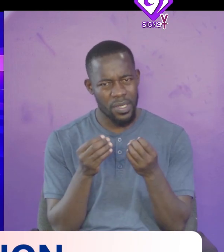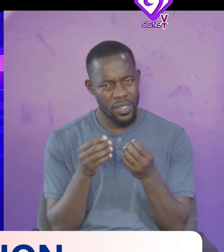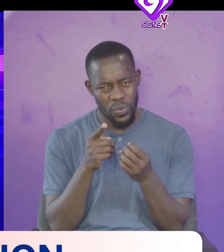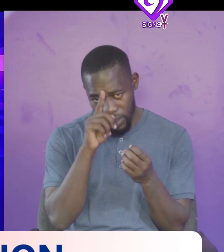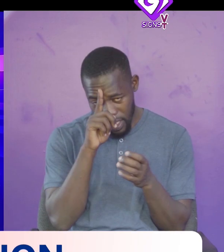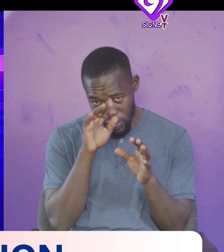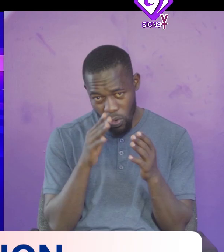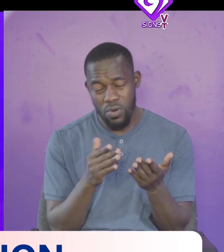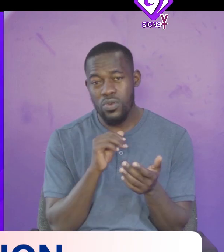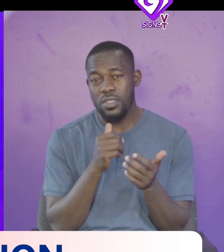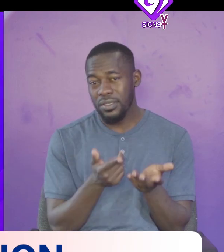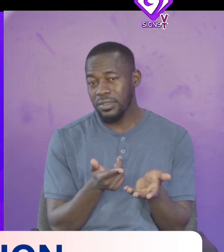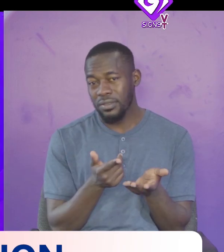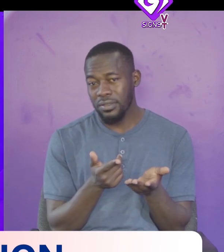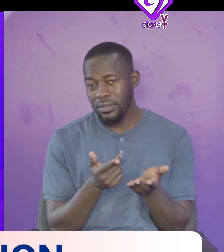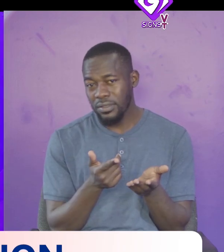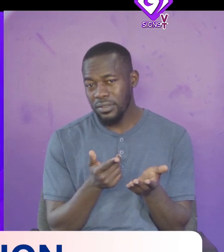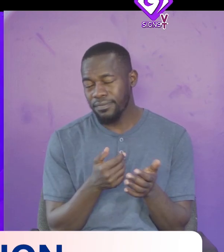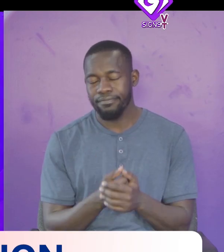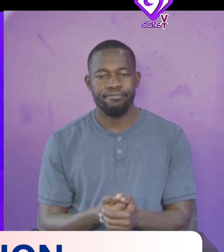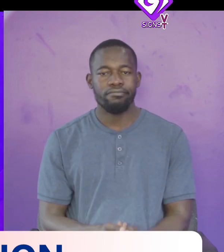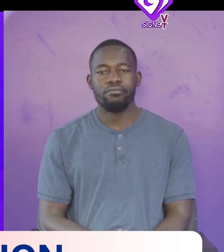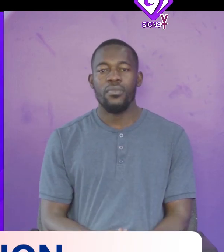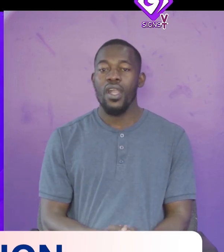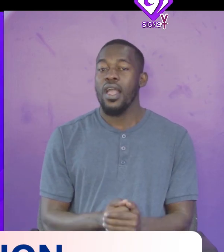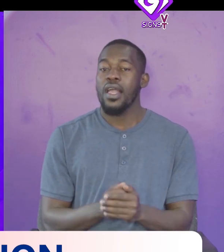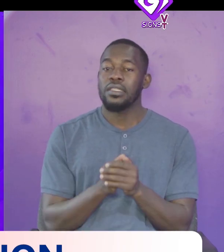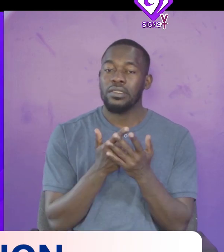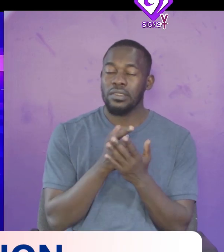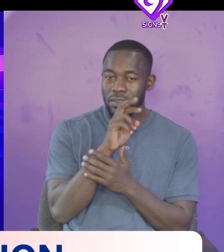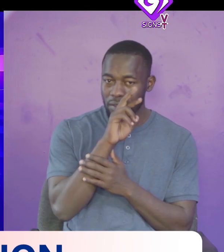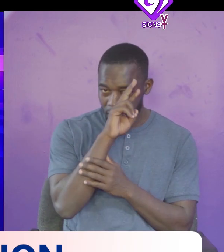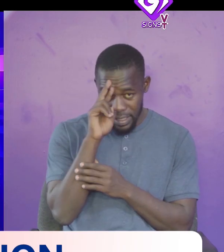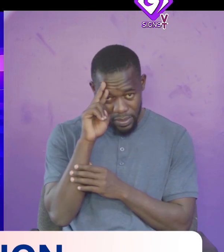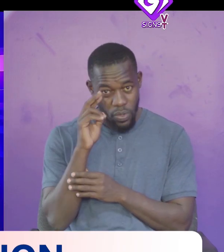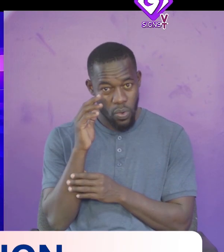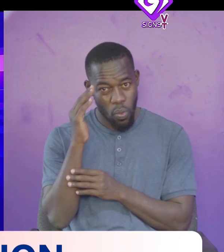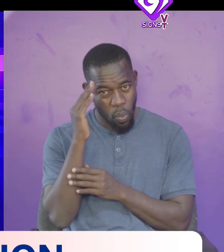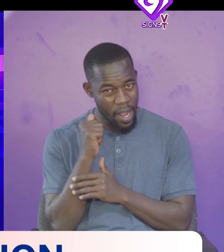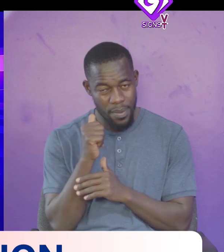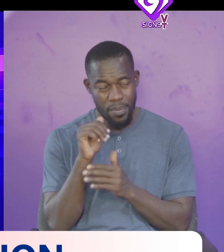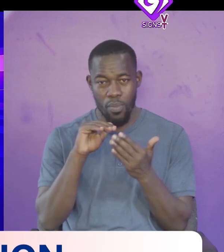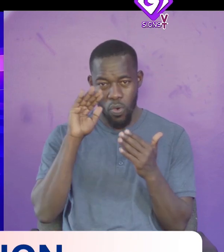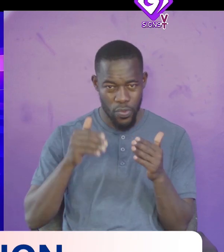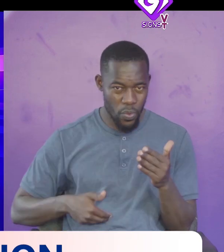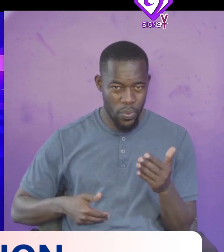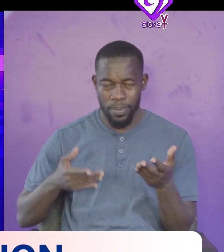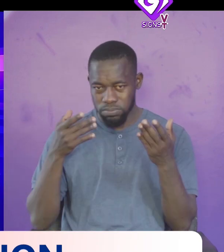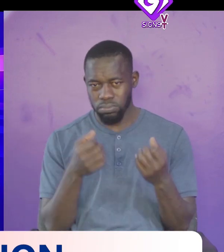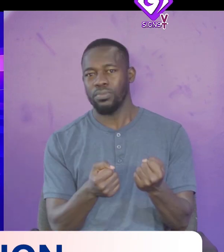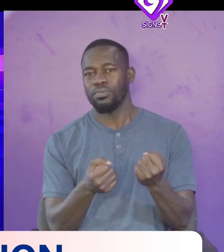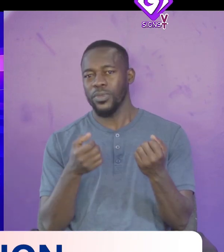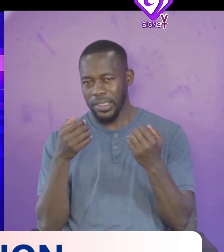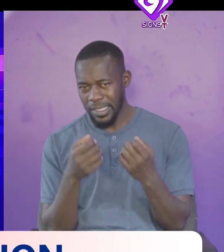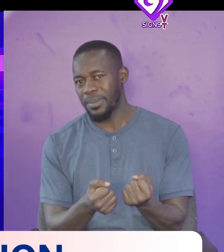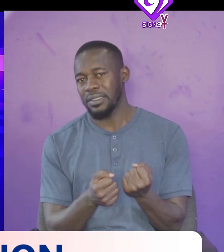how serious we are, Jonah. Right. The reason that we were actually abducted, I want to reveal here in this show. Yes. We were